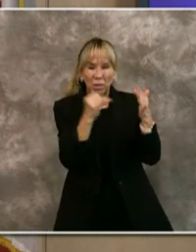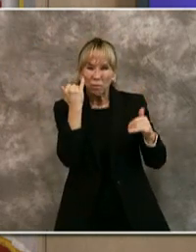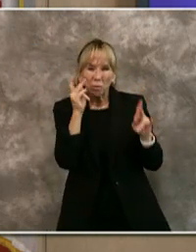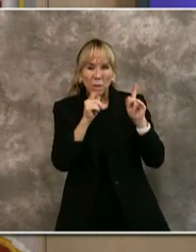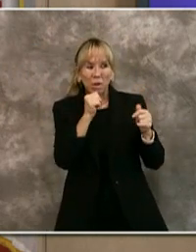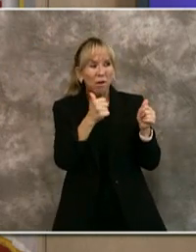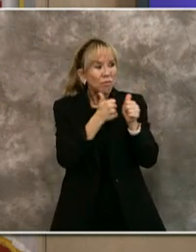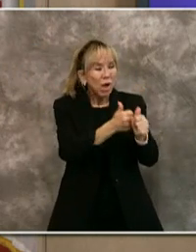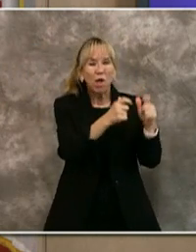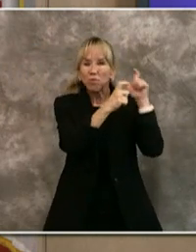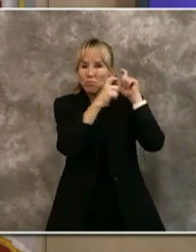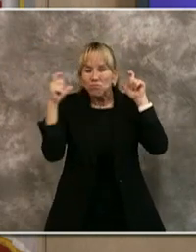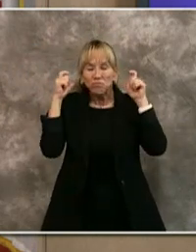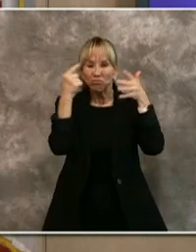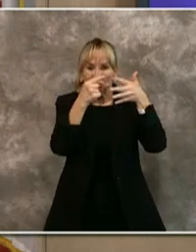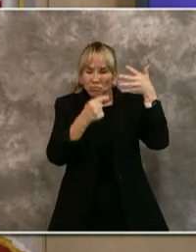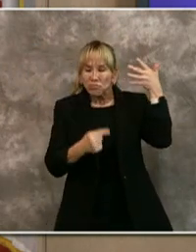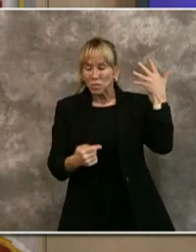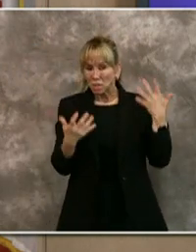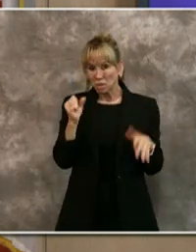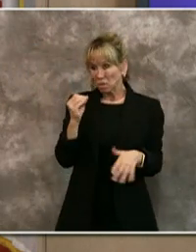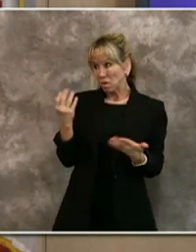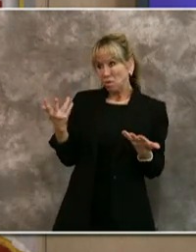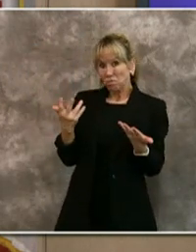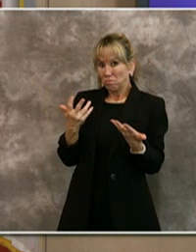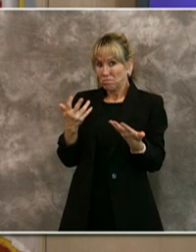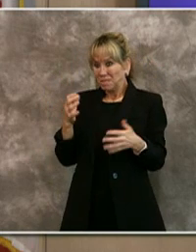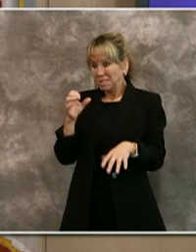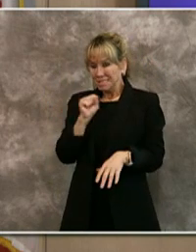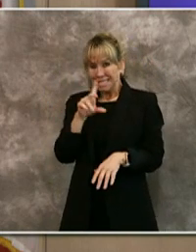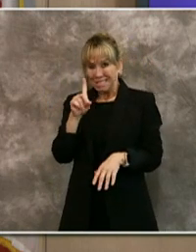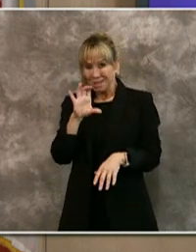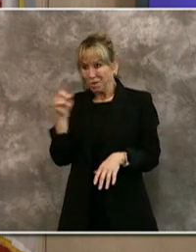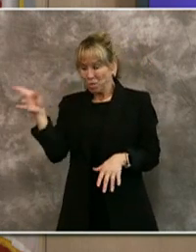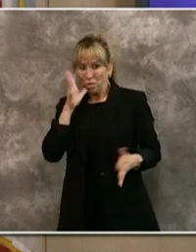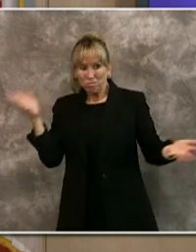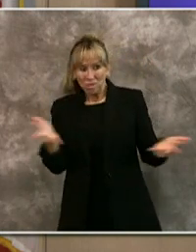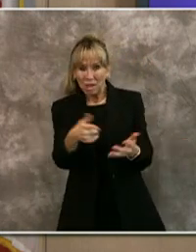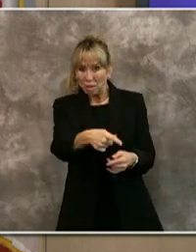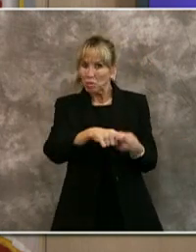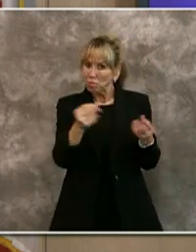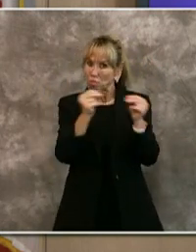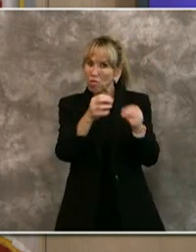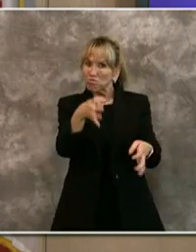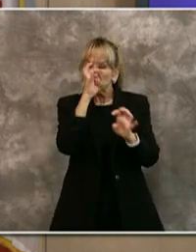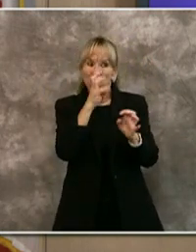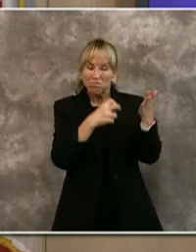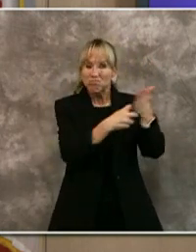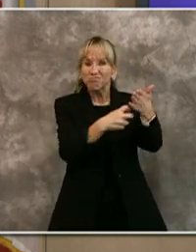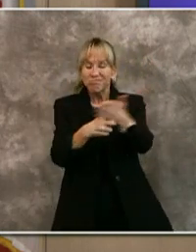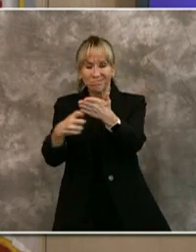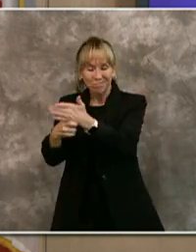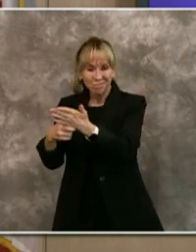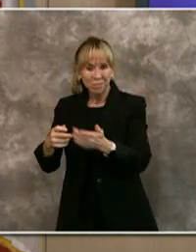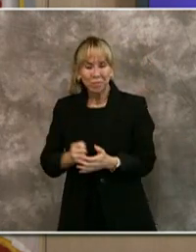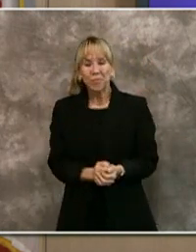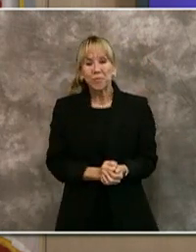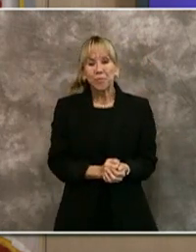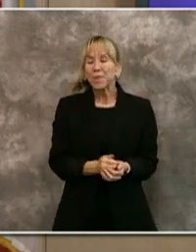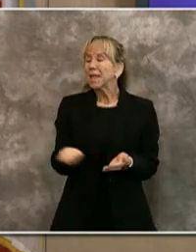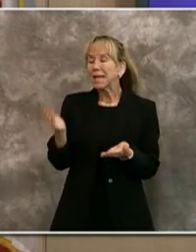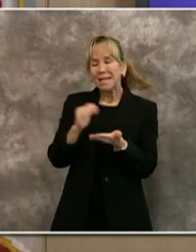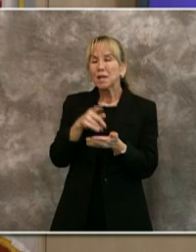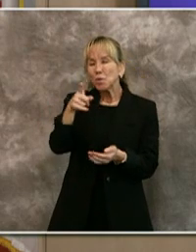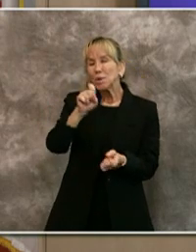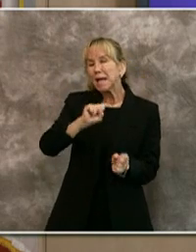Law enforcement agencies, will they be required to up their enforcement efforts? Well, I think I would direct you back to the governor